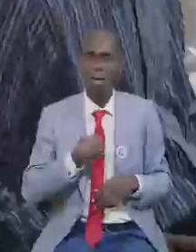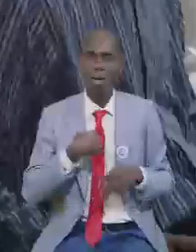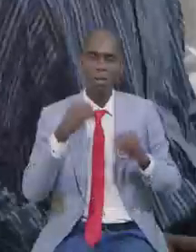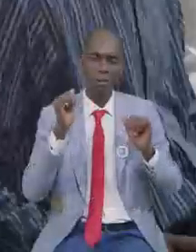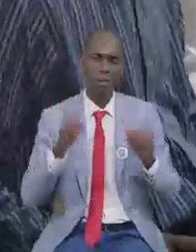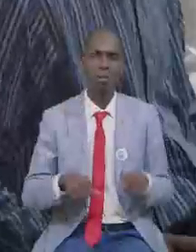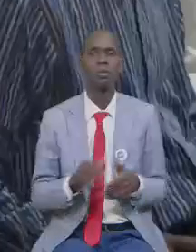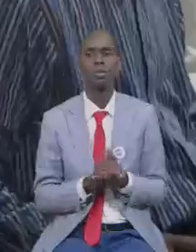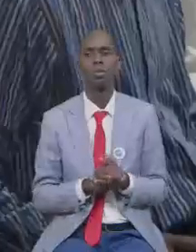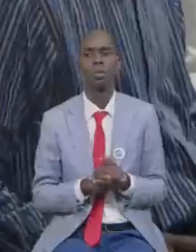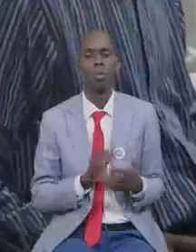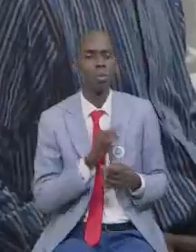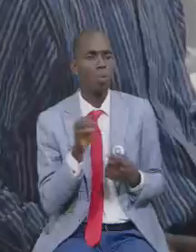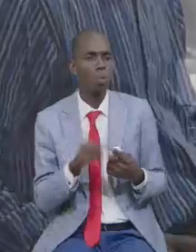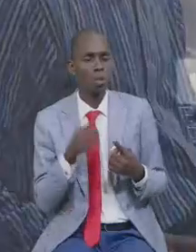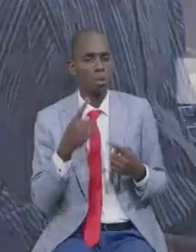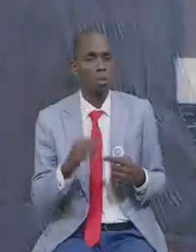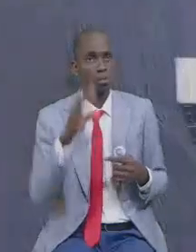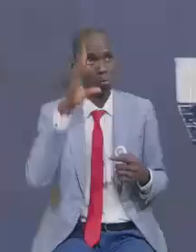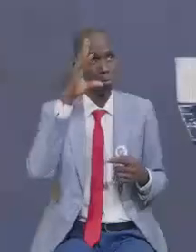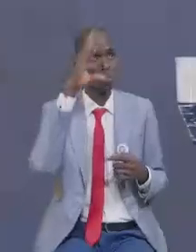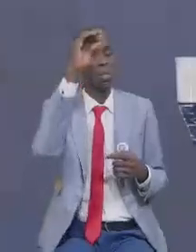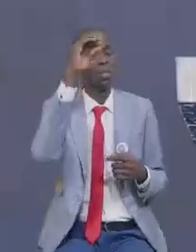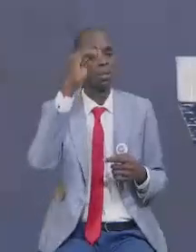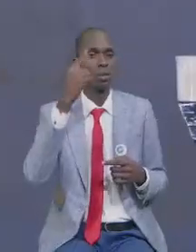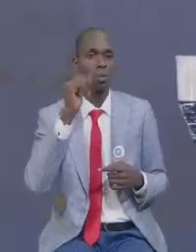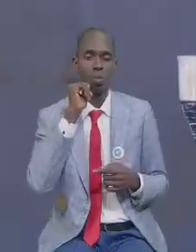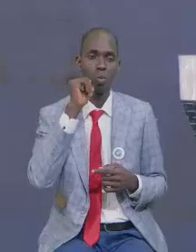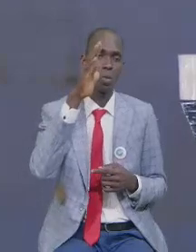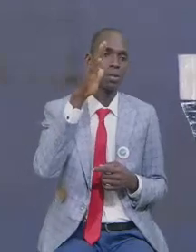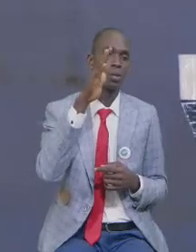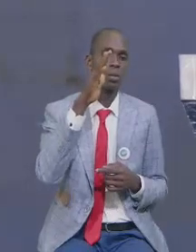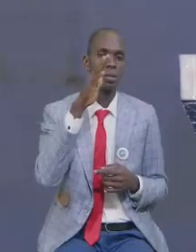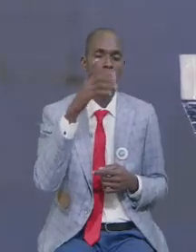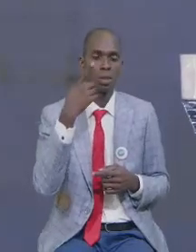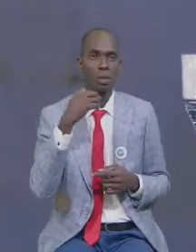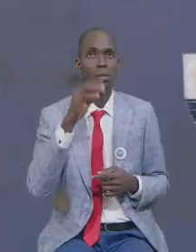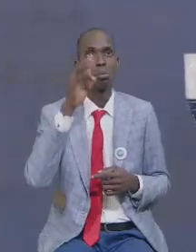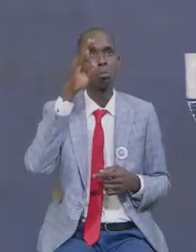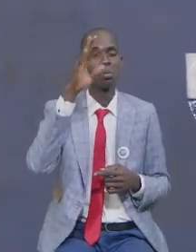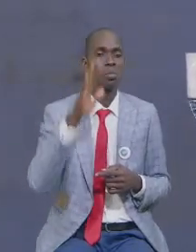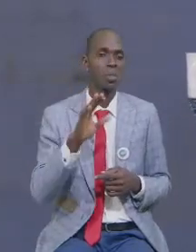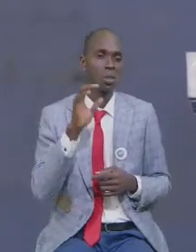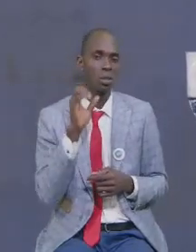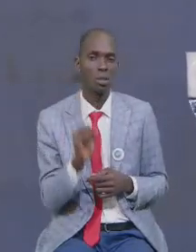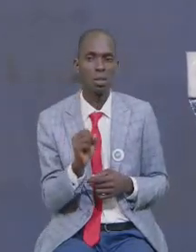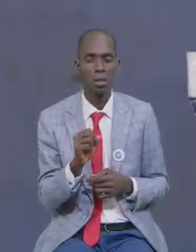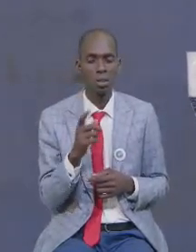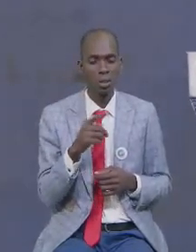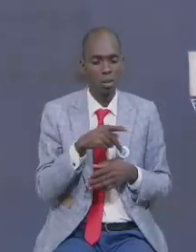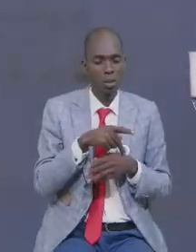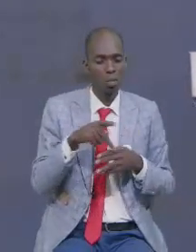When the men, the women, the ministers, the